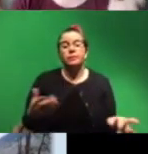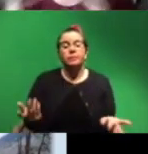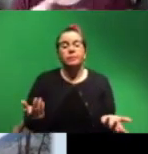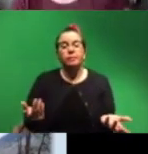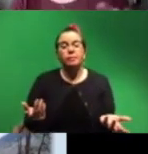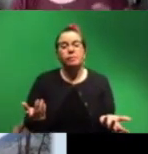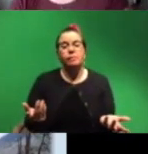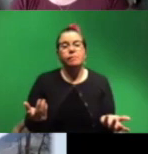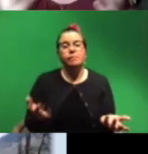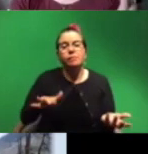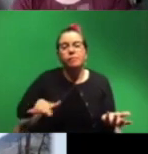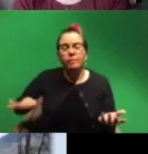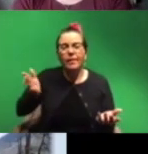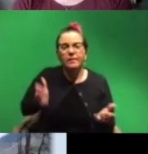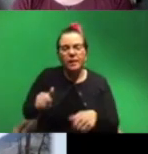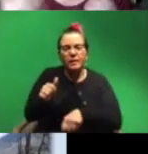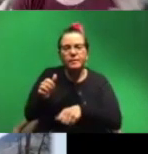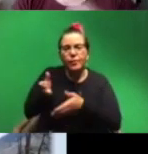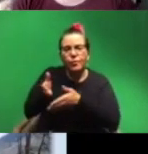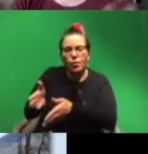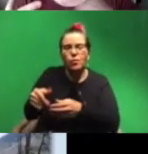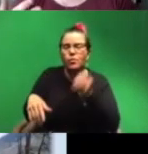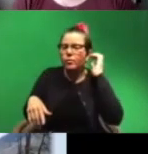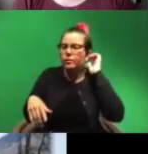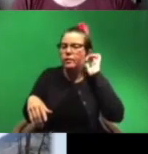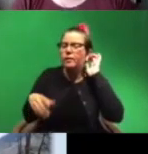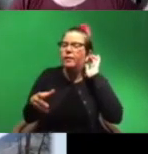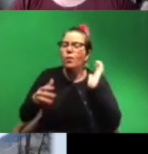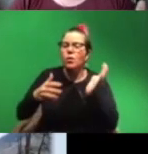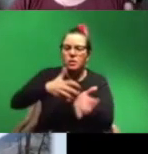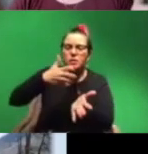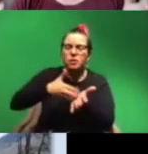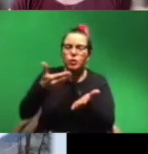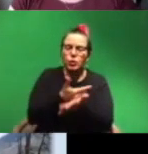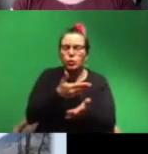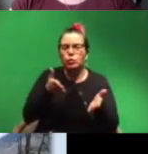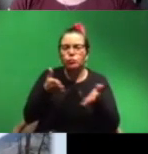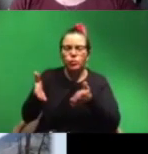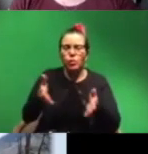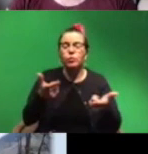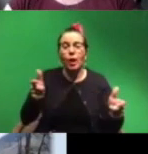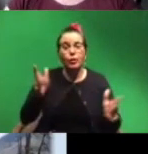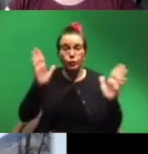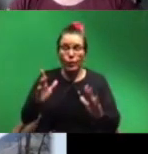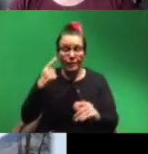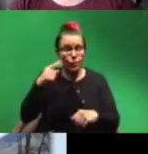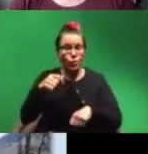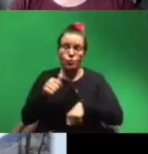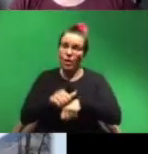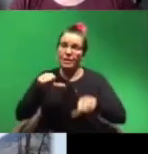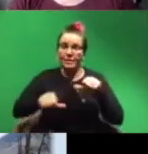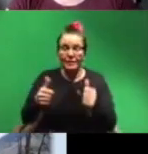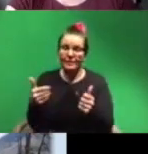outcrops at the sides of the road. So as I said before, they were blasting and making new roads wider, which is great for a geologist because it means there's lots of fresh